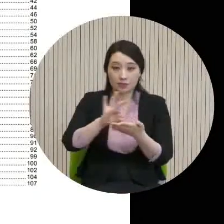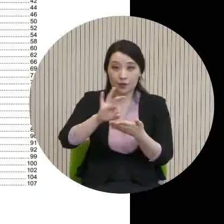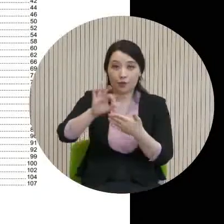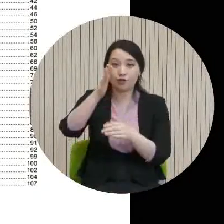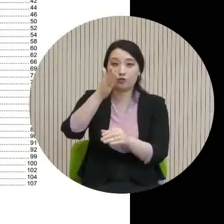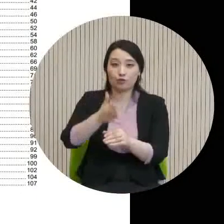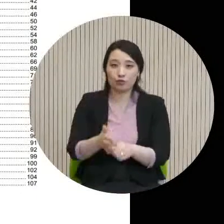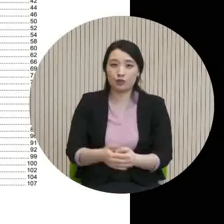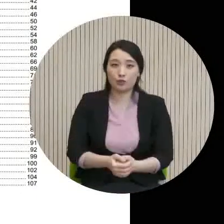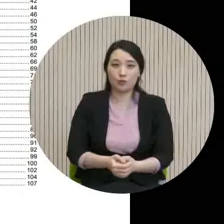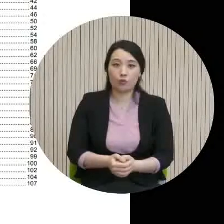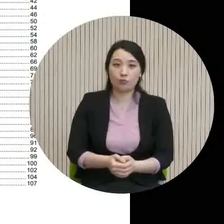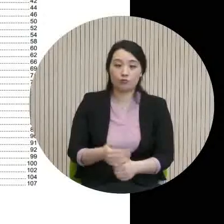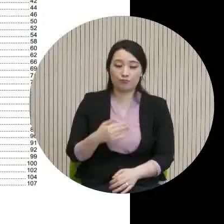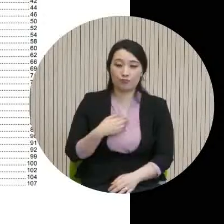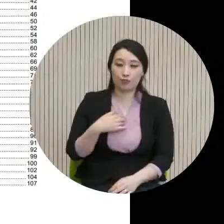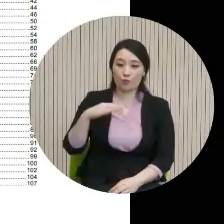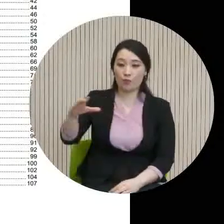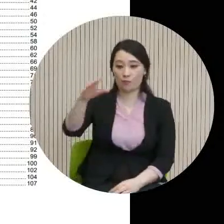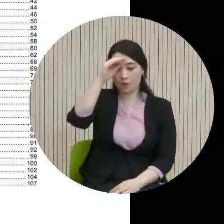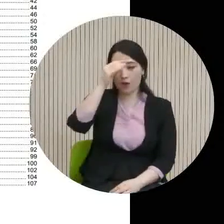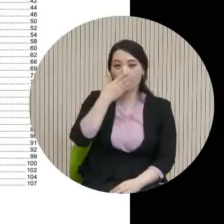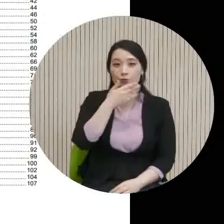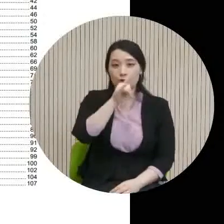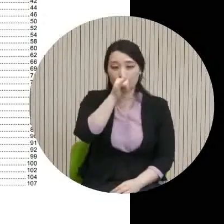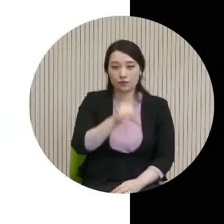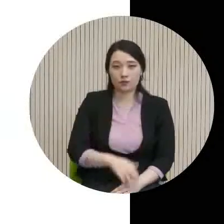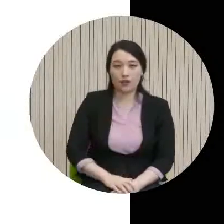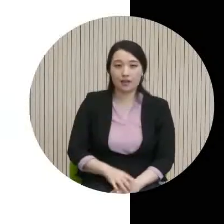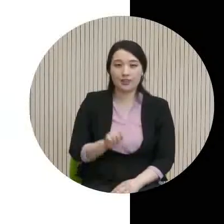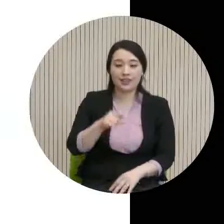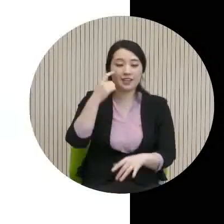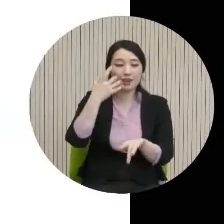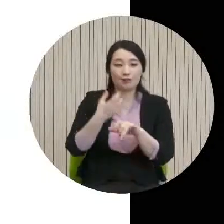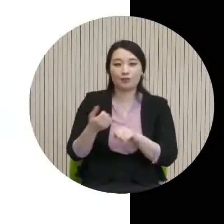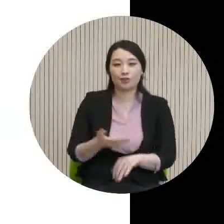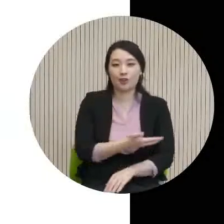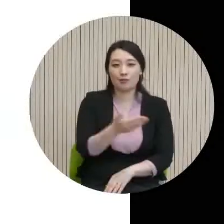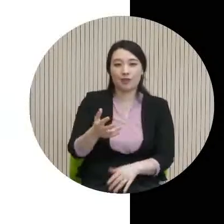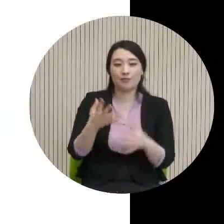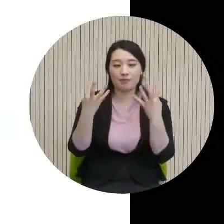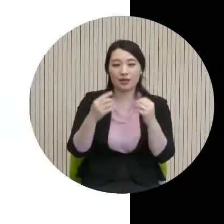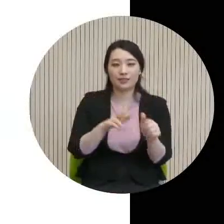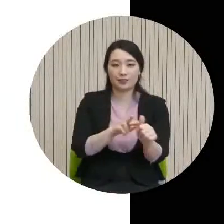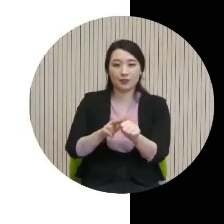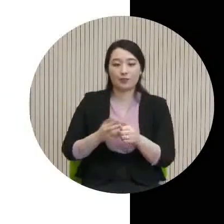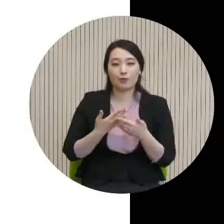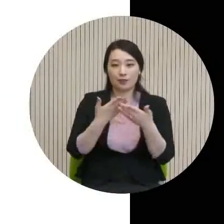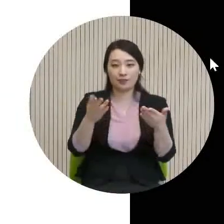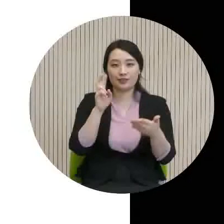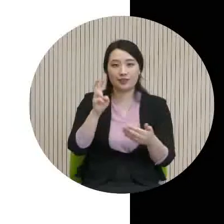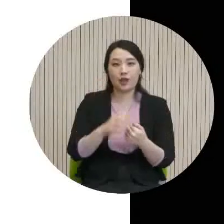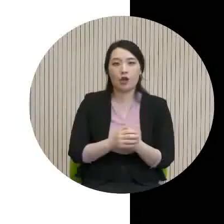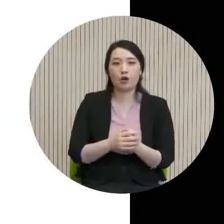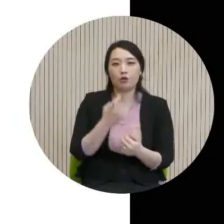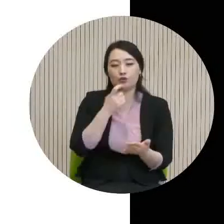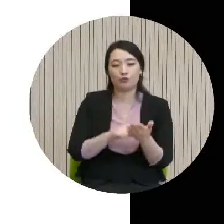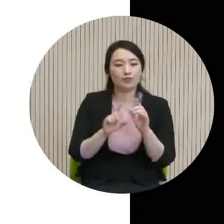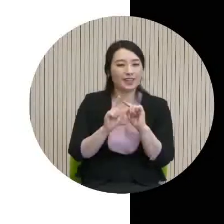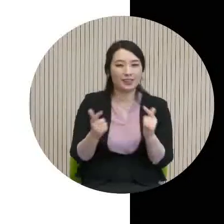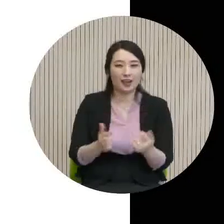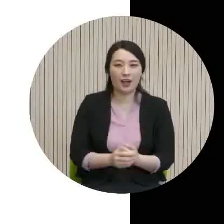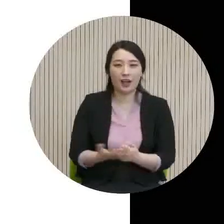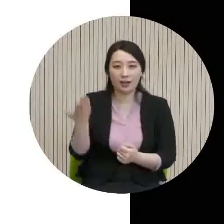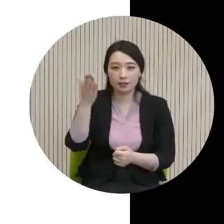And this study is one good way of learning all about that. It will not be easy, and I like to just quote this